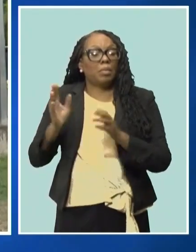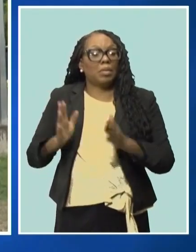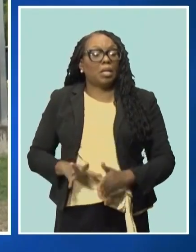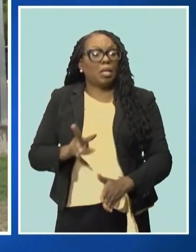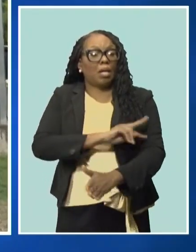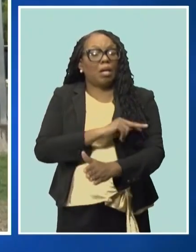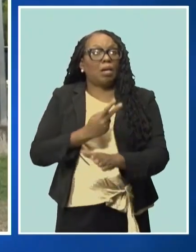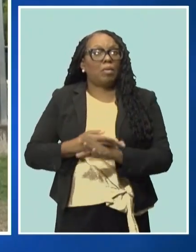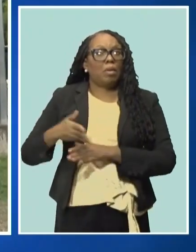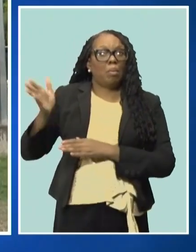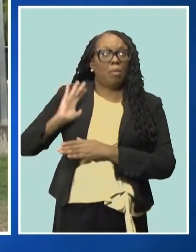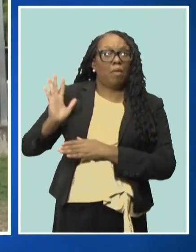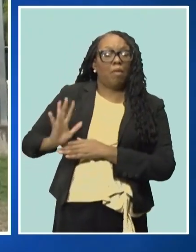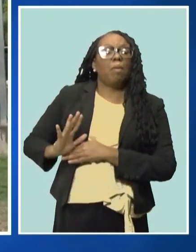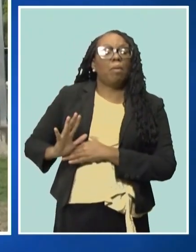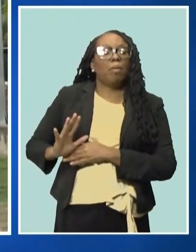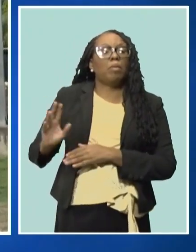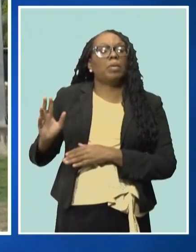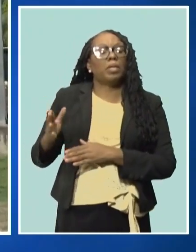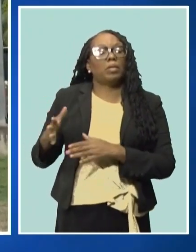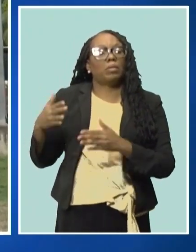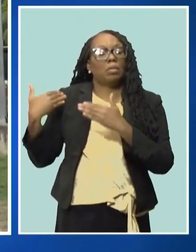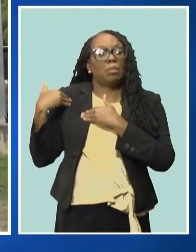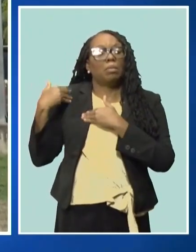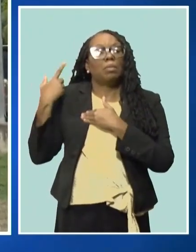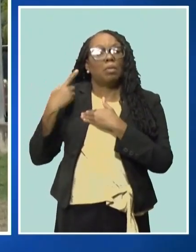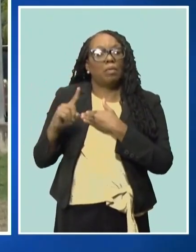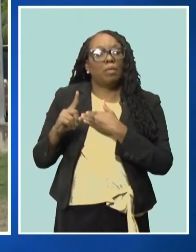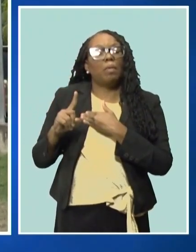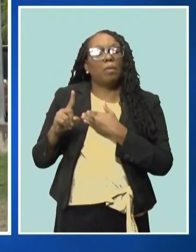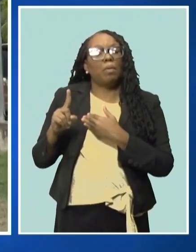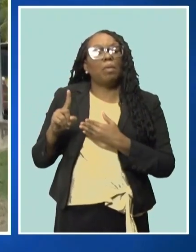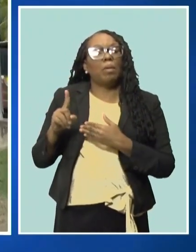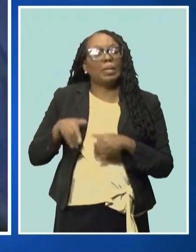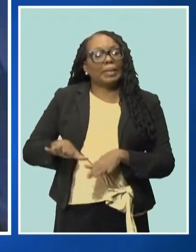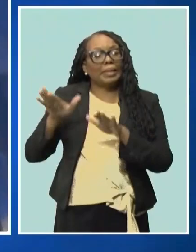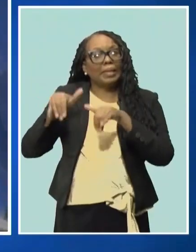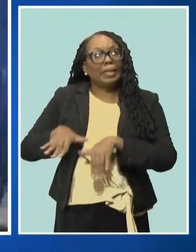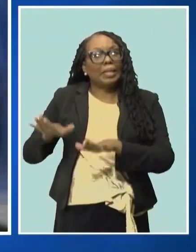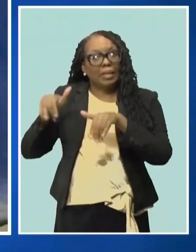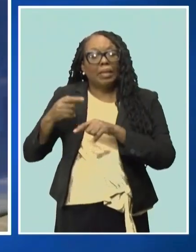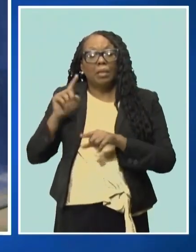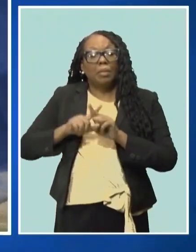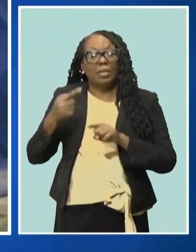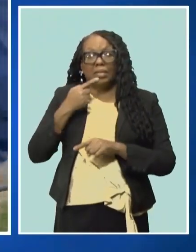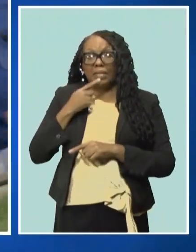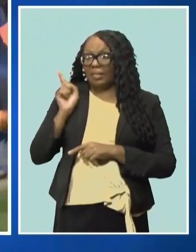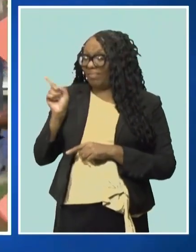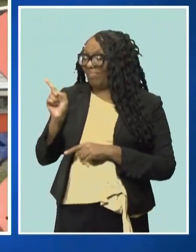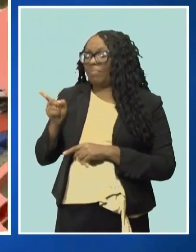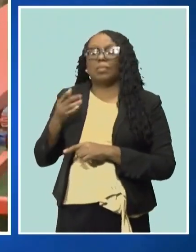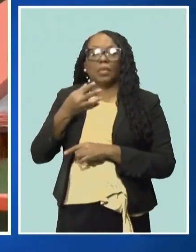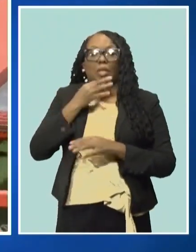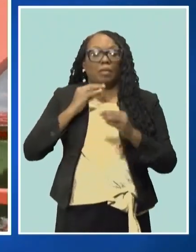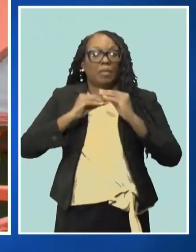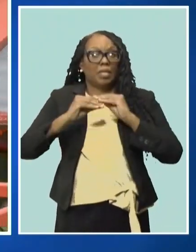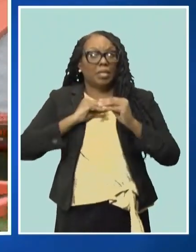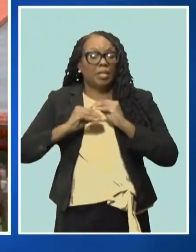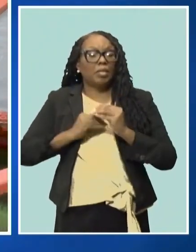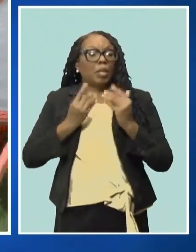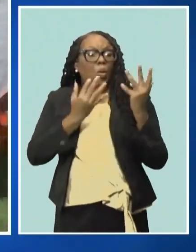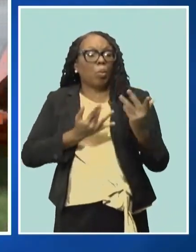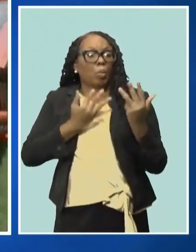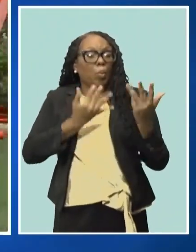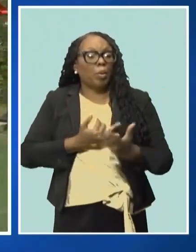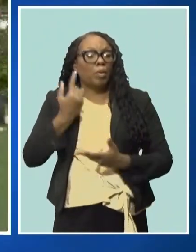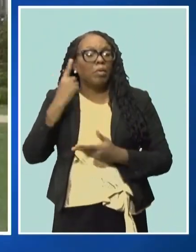Blue Economy, notes the seaweed harvester is currently undergoing repairs as they await parts to be returned to set the machine